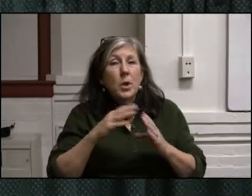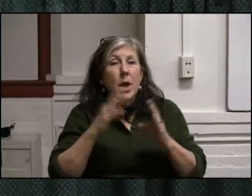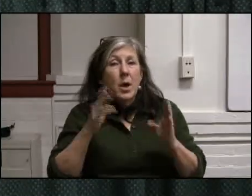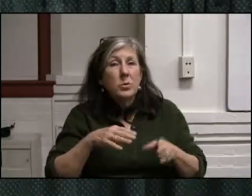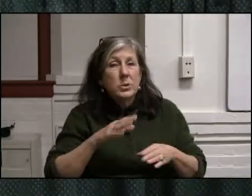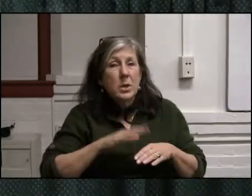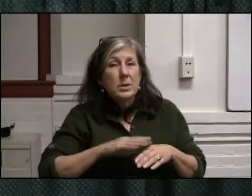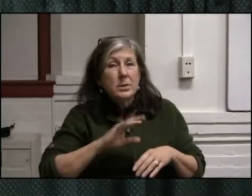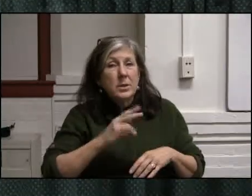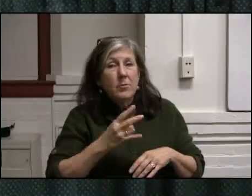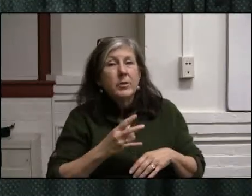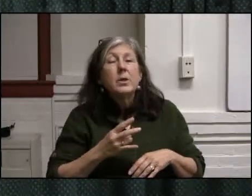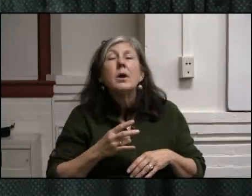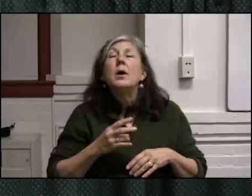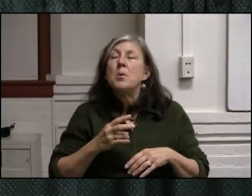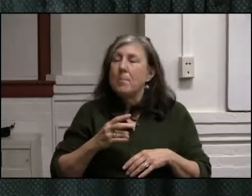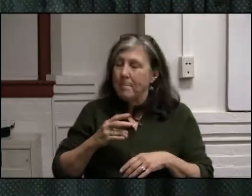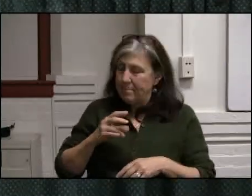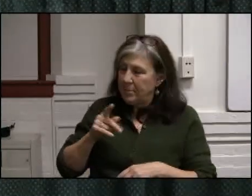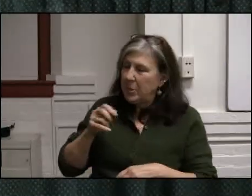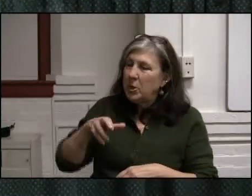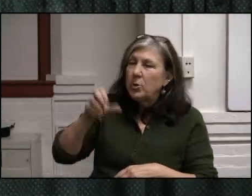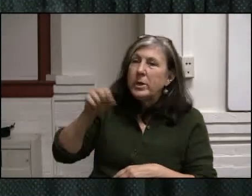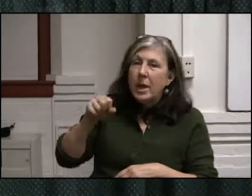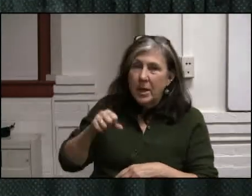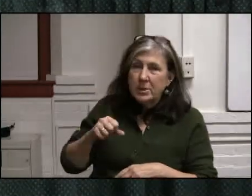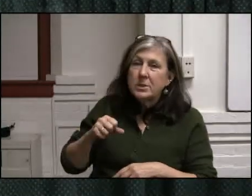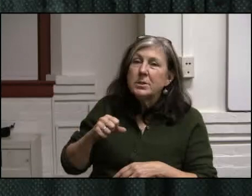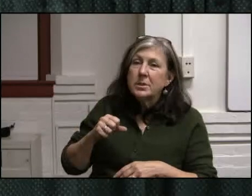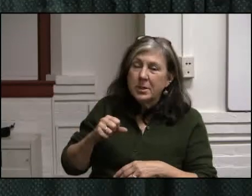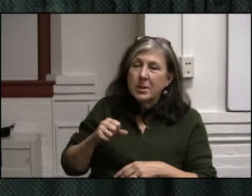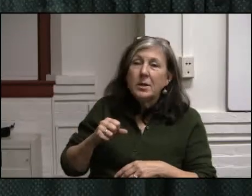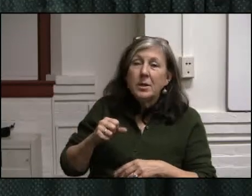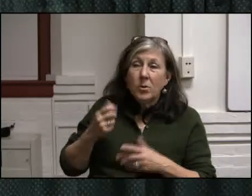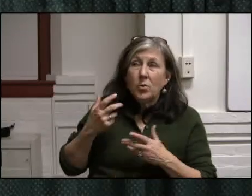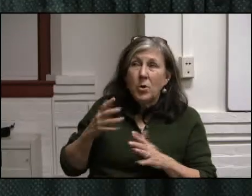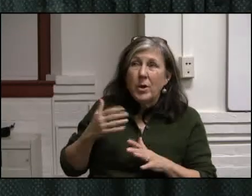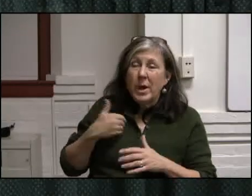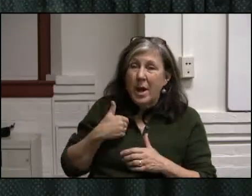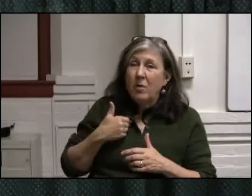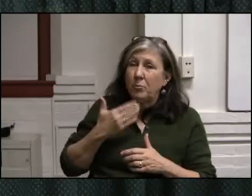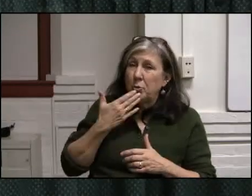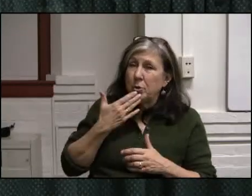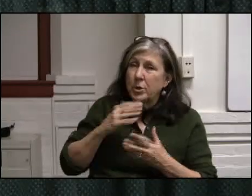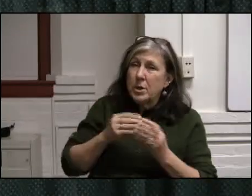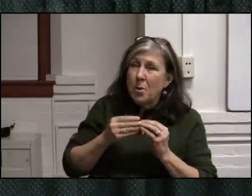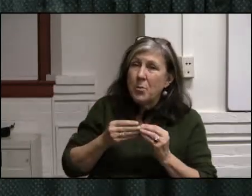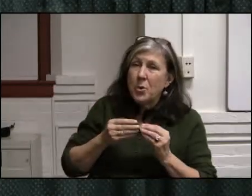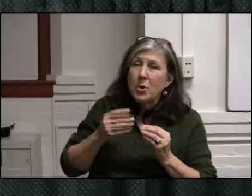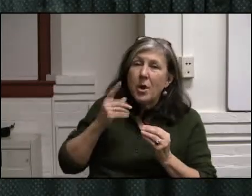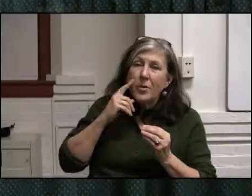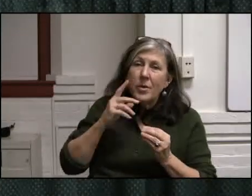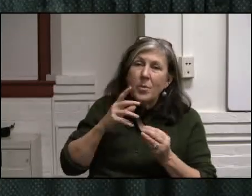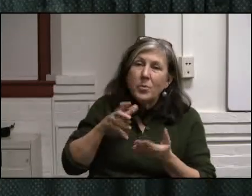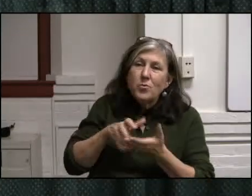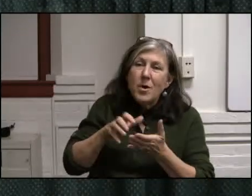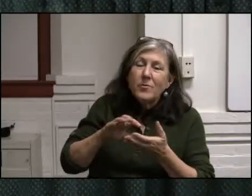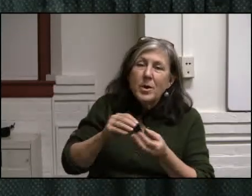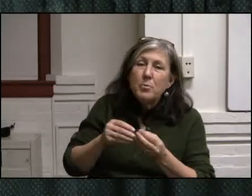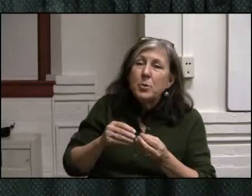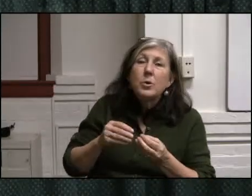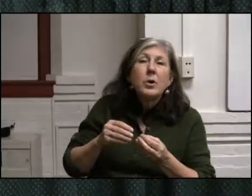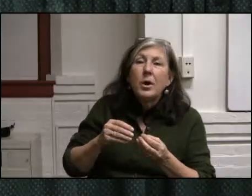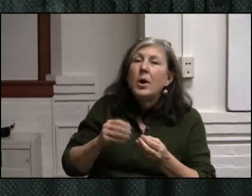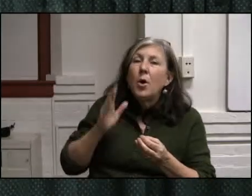more solid number now than I knew we had. So what I told you when we discussed that was we'd be bringing you a thumbnail number. We're actually going to